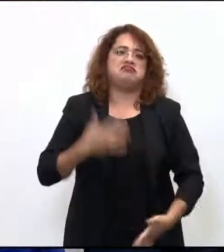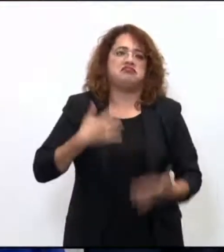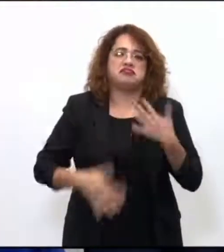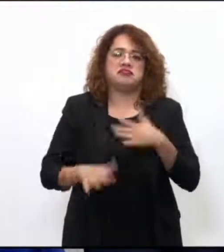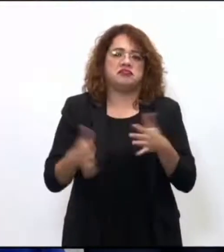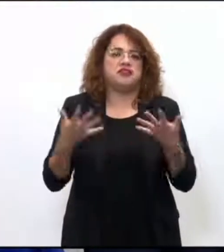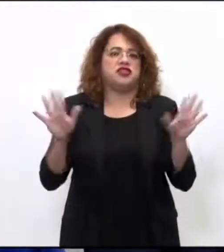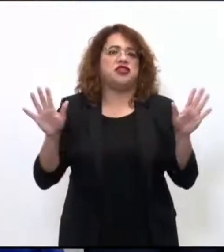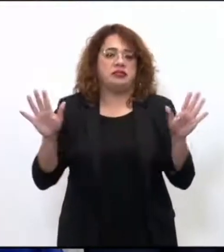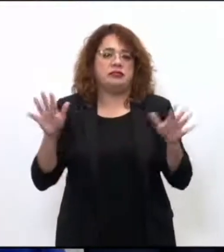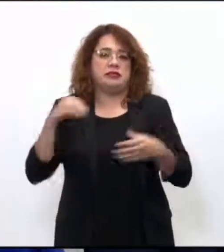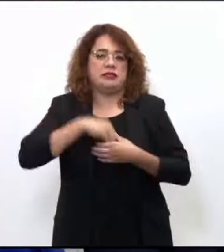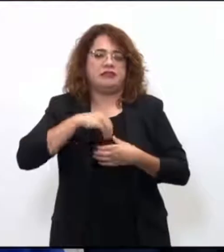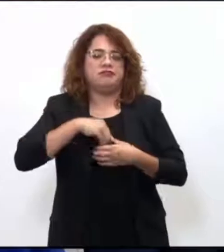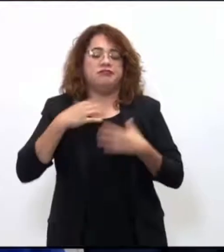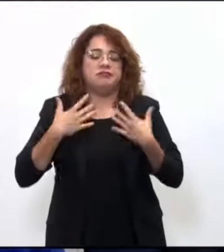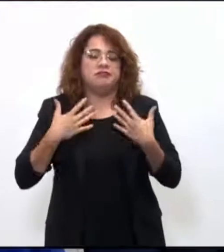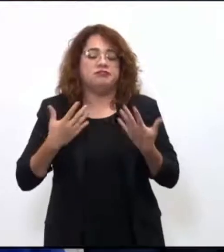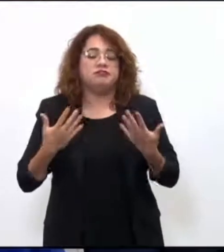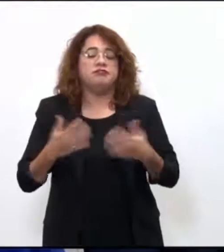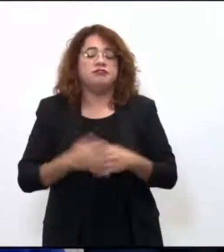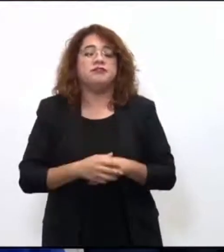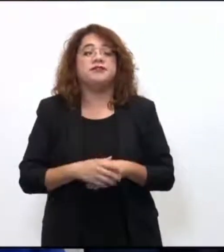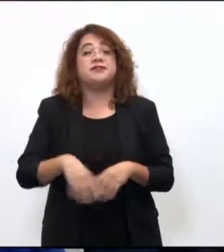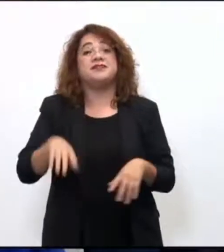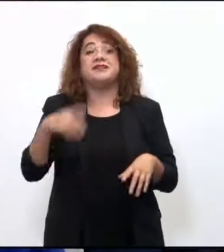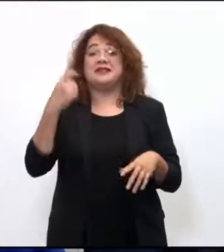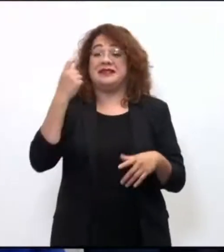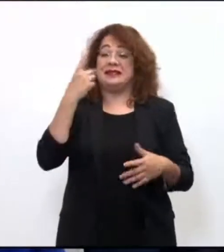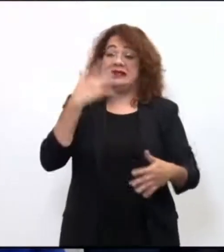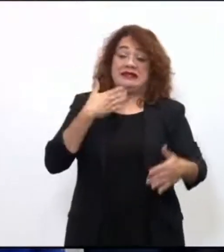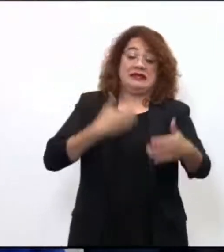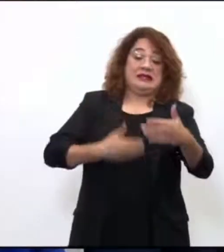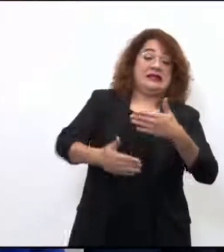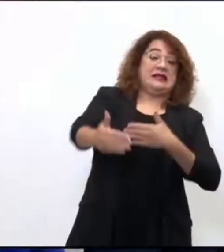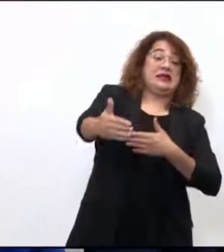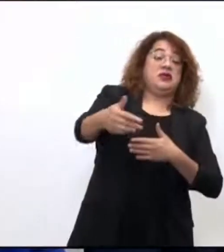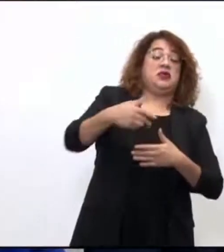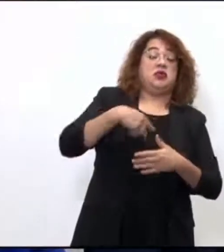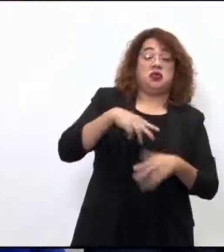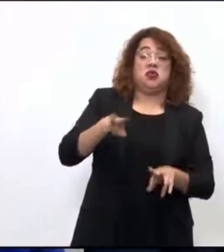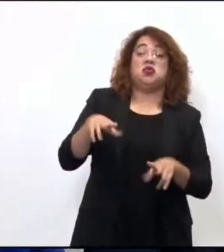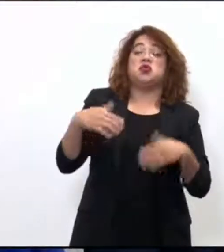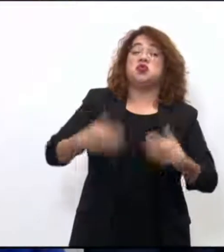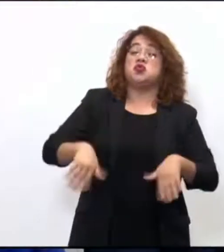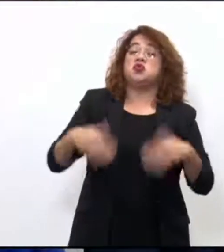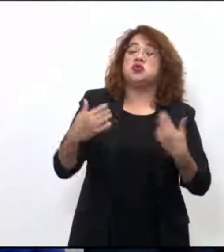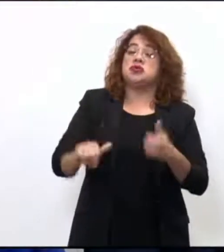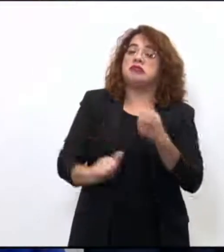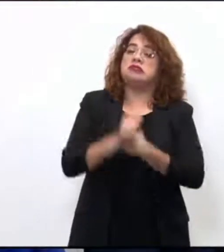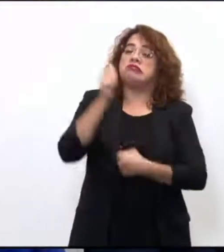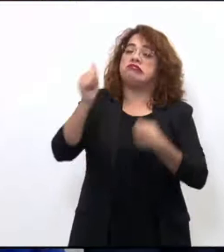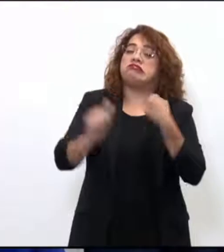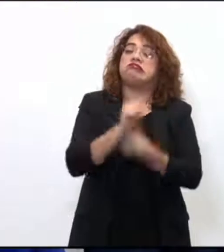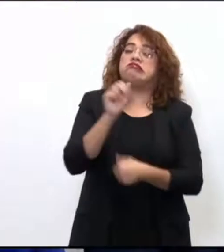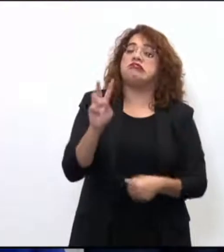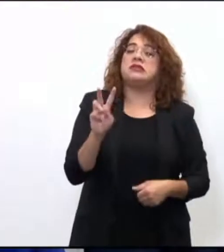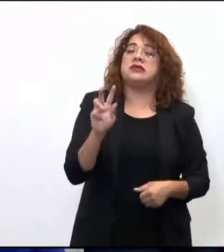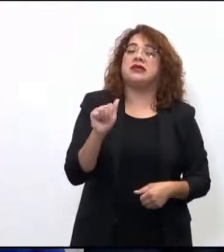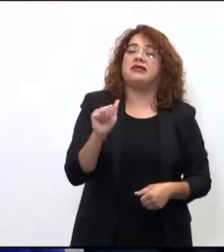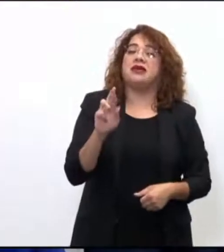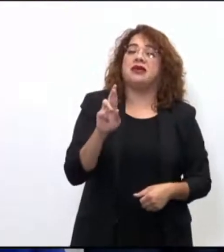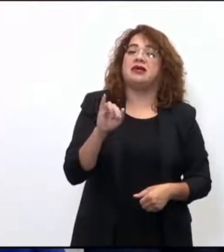One of the biggest challenges on the horizon are variants. But if every eligible person gets fully vaccinated,